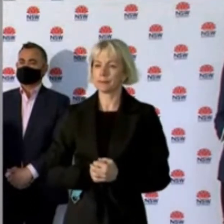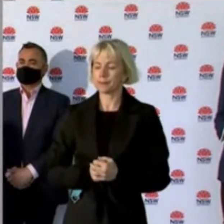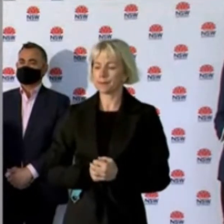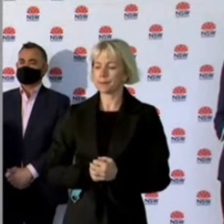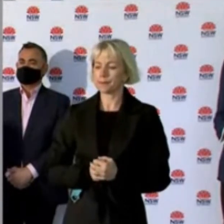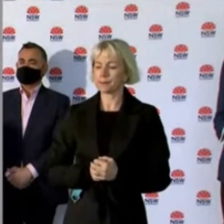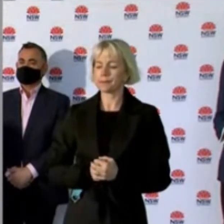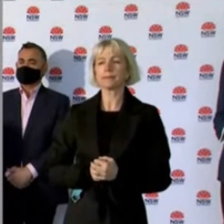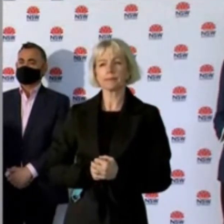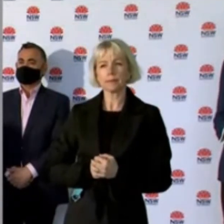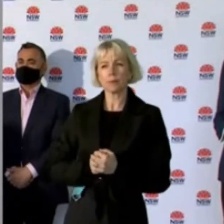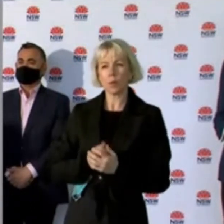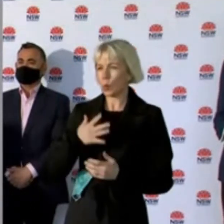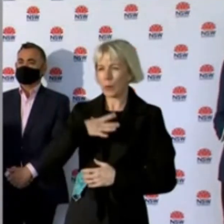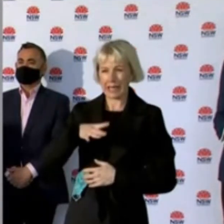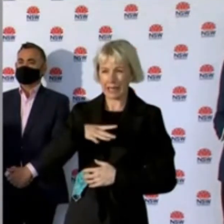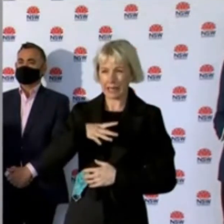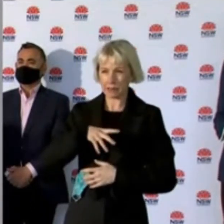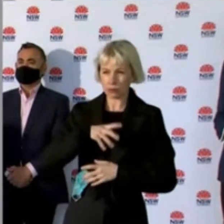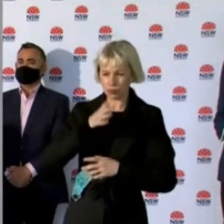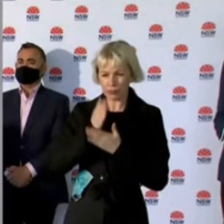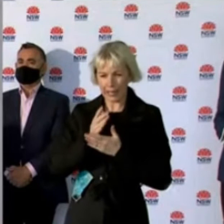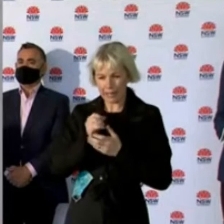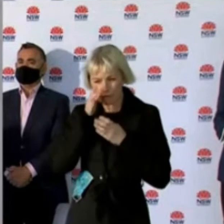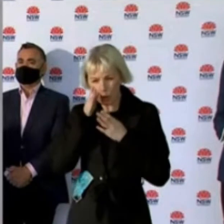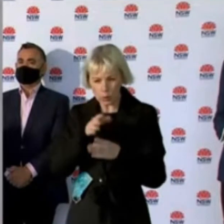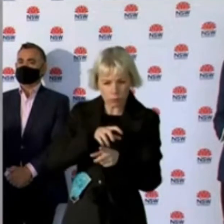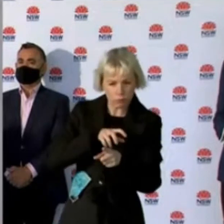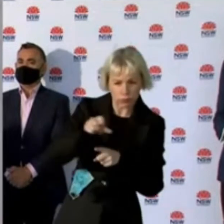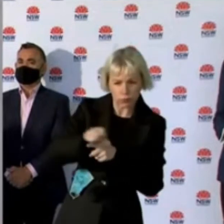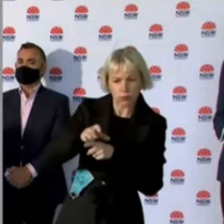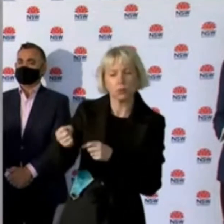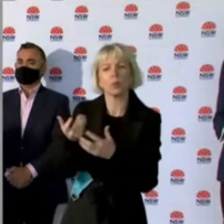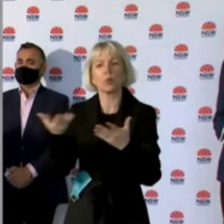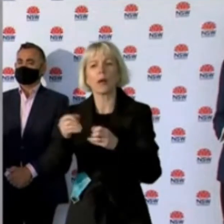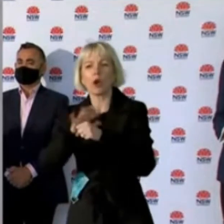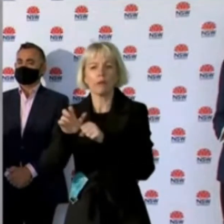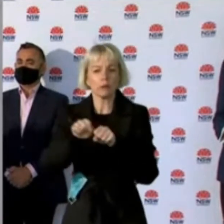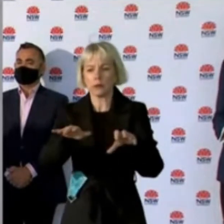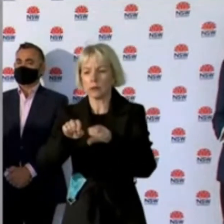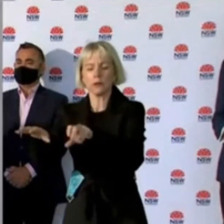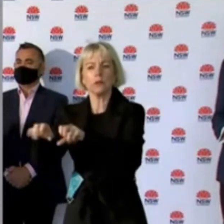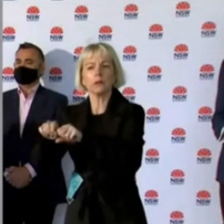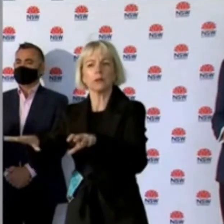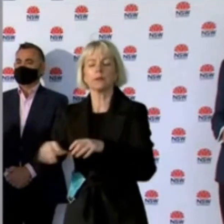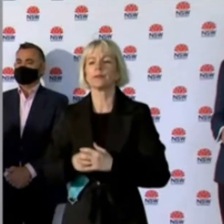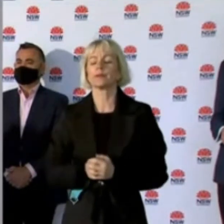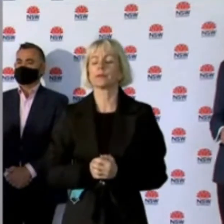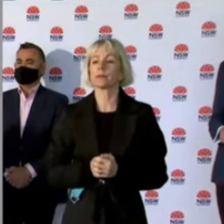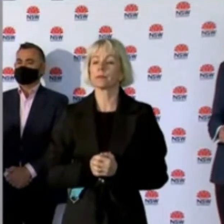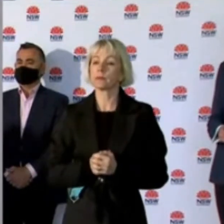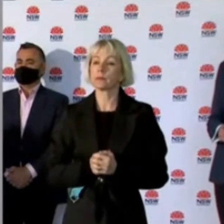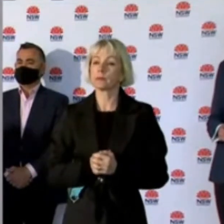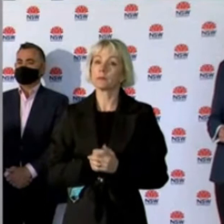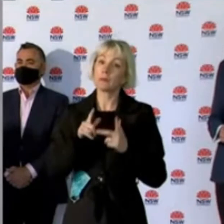identify cases amongst contacts and then rapidly move to the next level. In terms of the turnaround times, we are